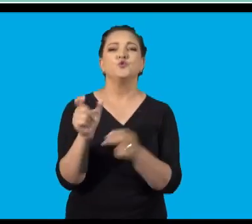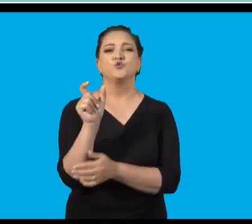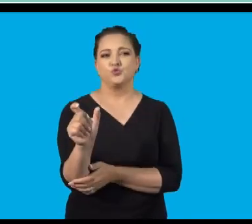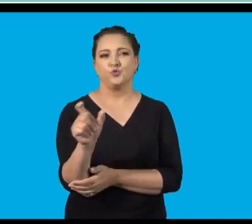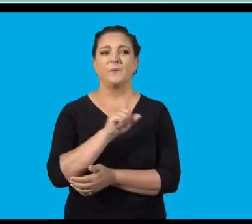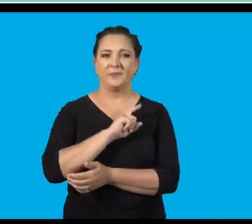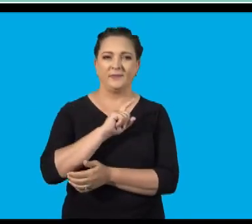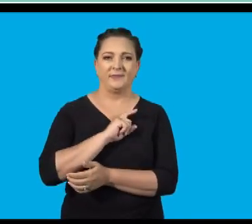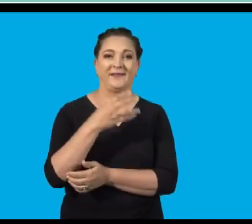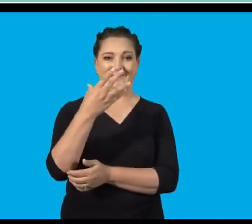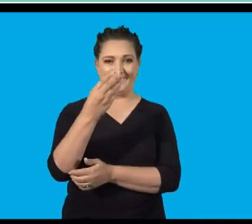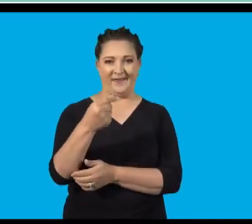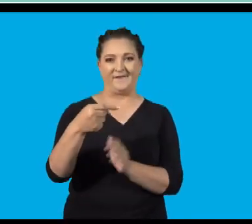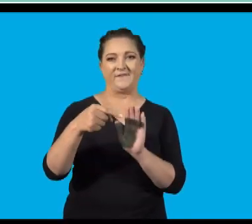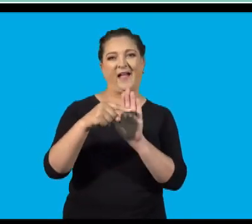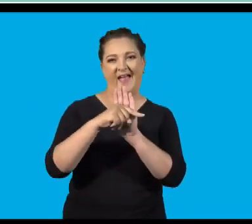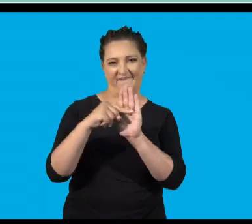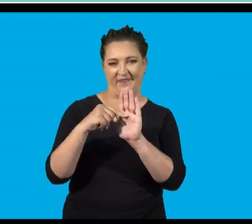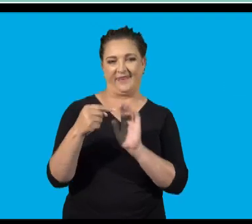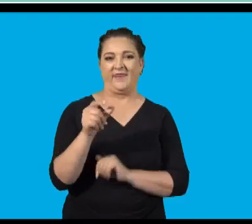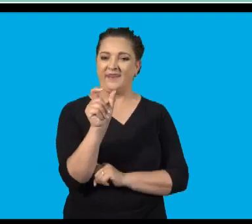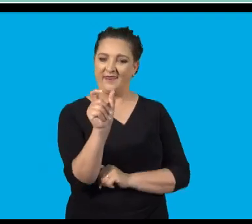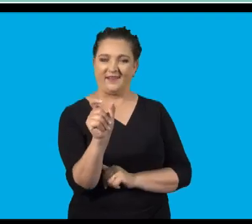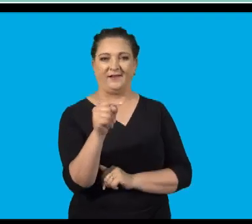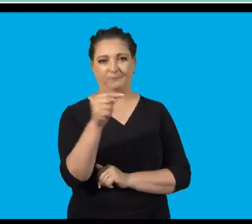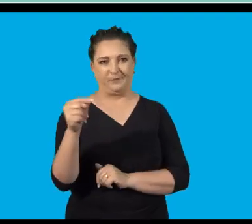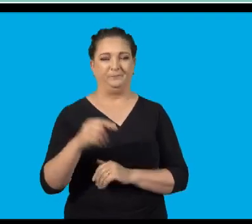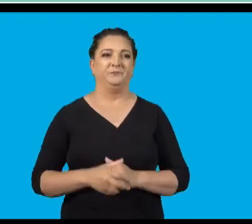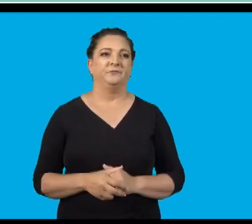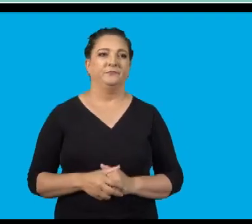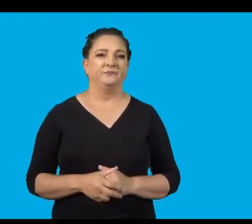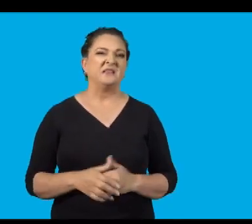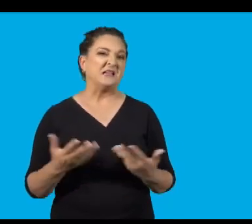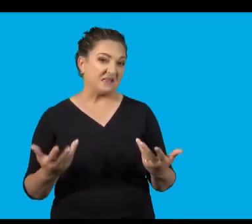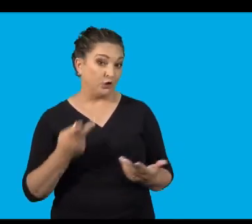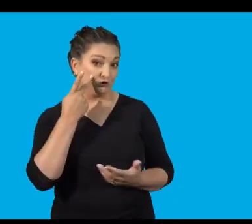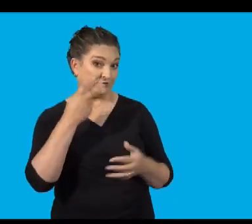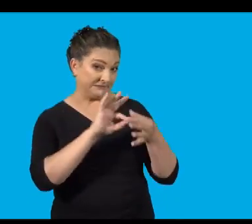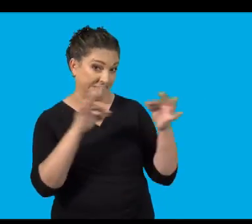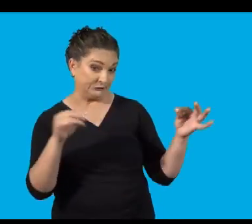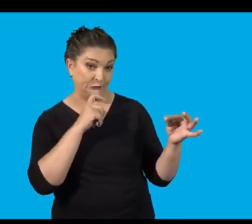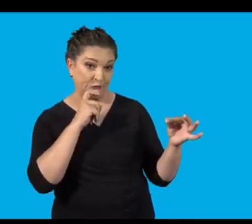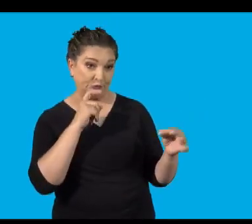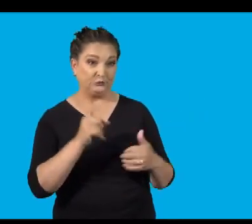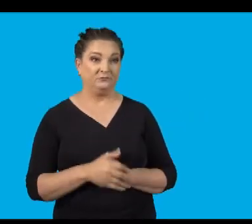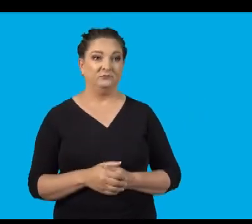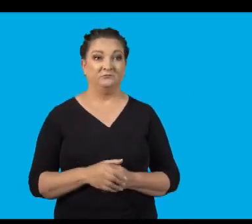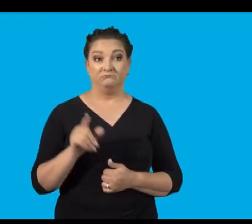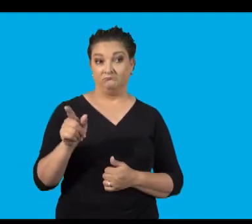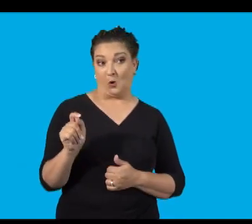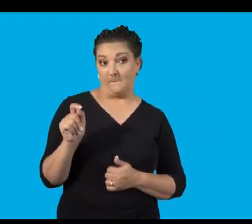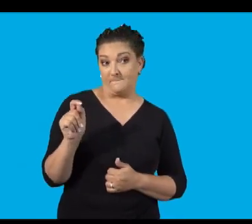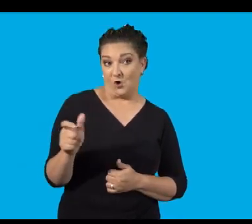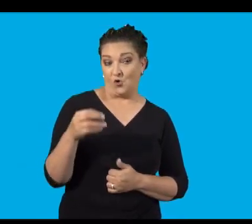and that is indicated by the hyphen. Okay, now let's see if we can use some of these in sentences.